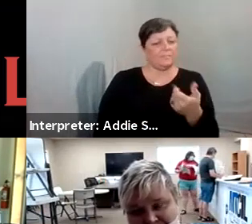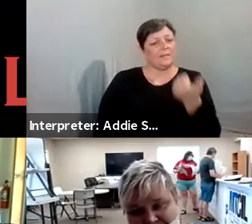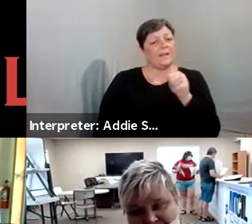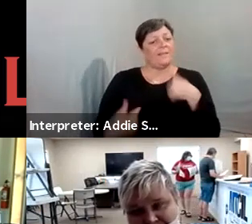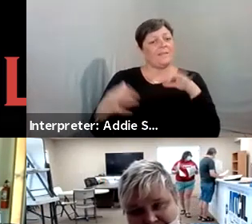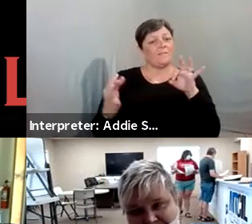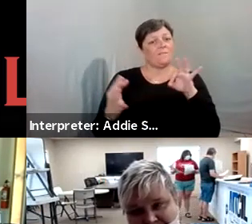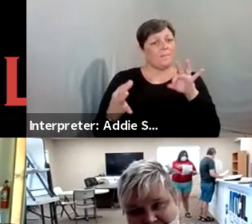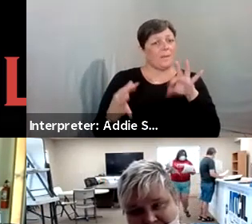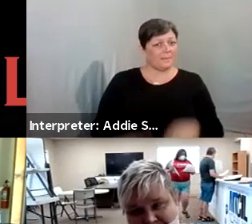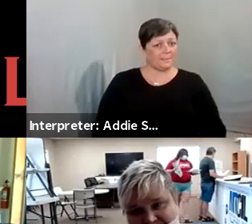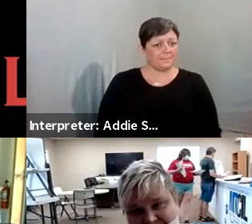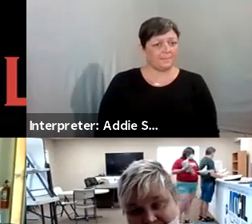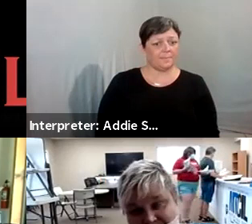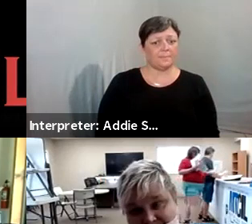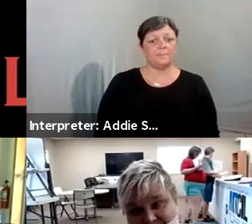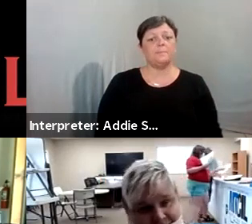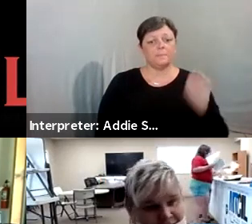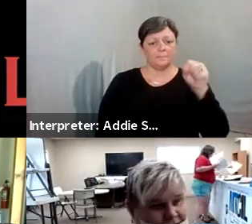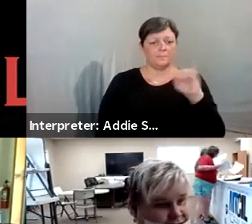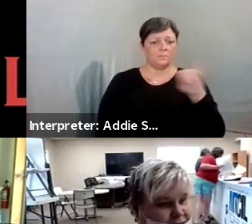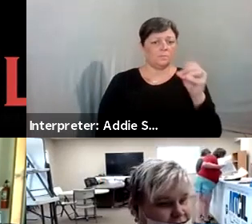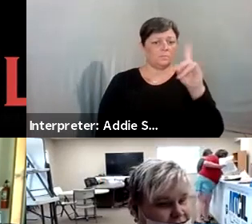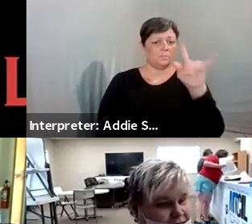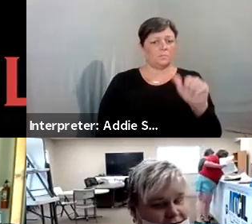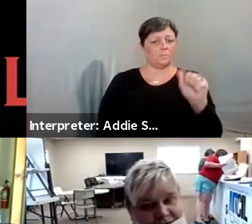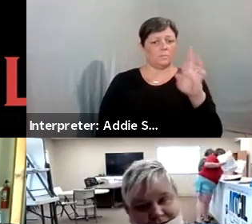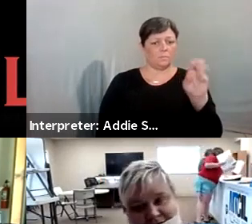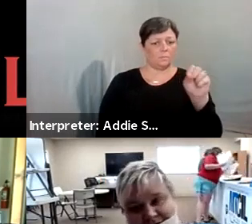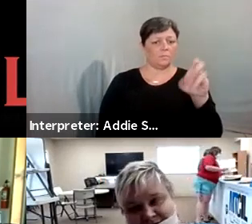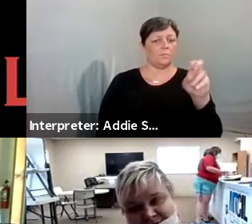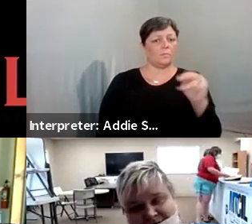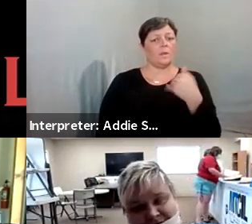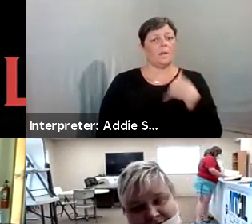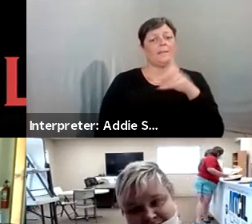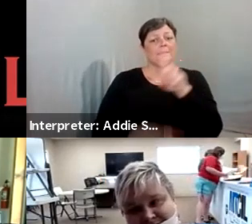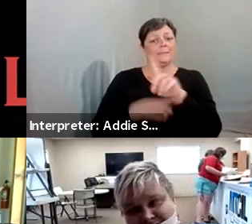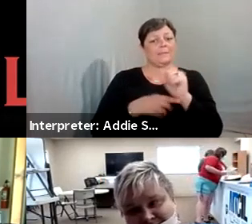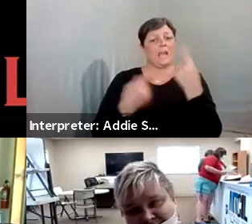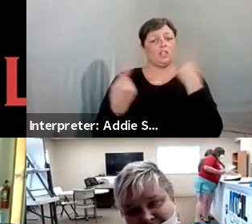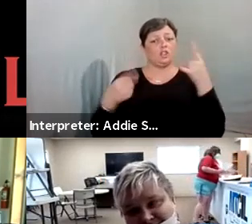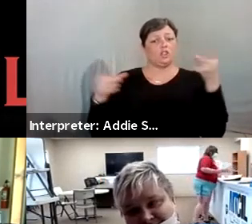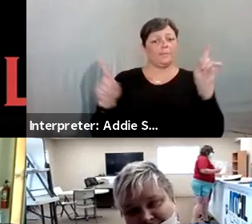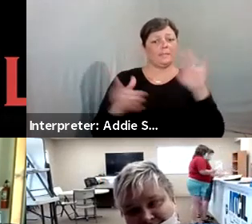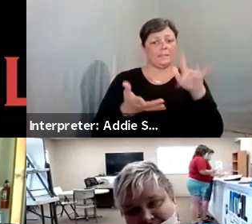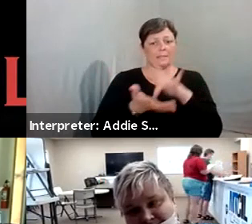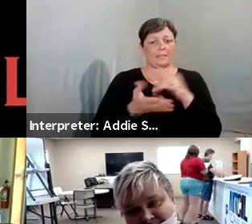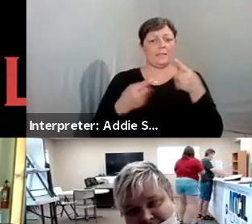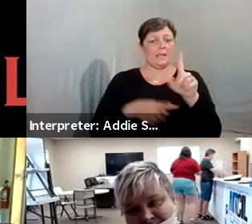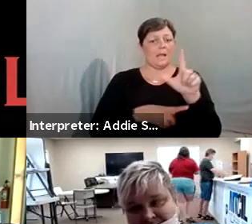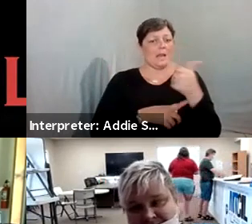feedback? Hi, yes, I'm Jody Armstrong. I'm with Disability Achievement Center in Lago,